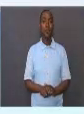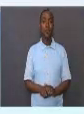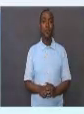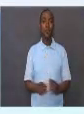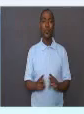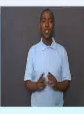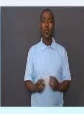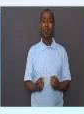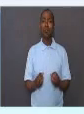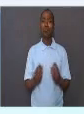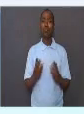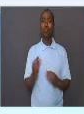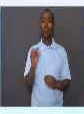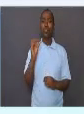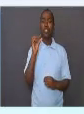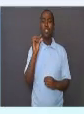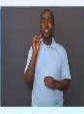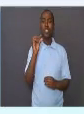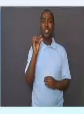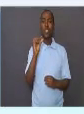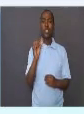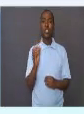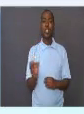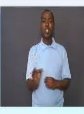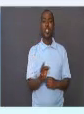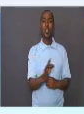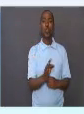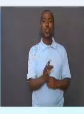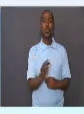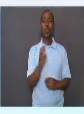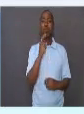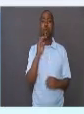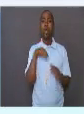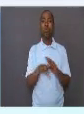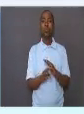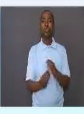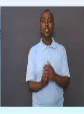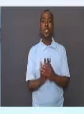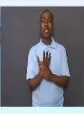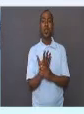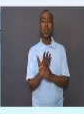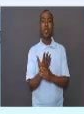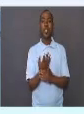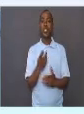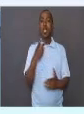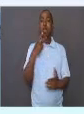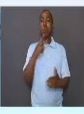Many small plants grow in the water, and they are producers.